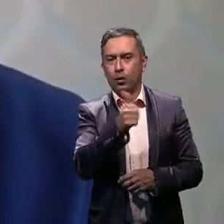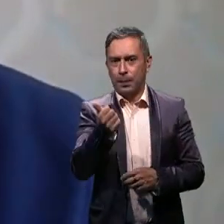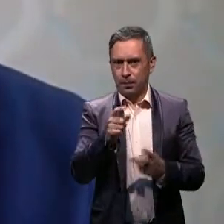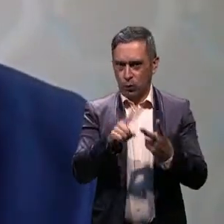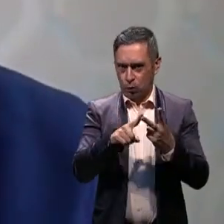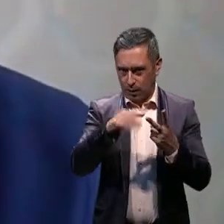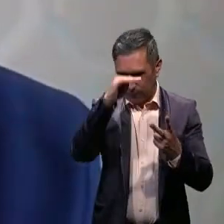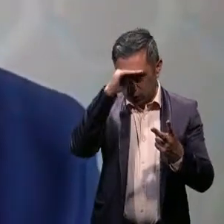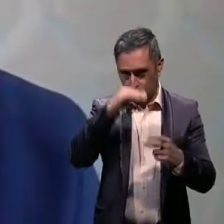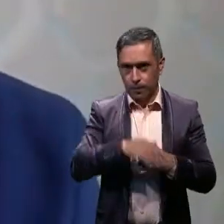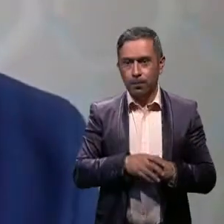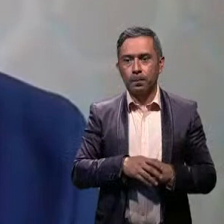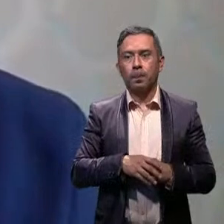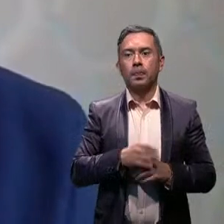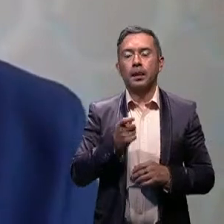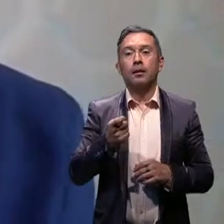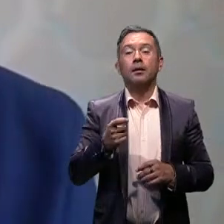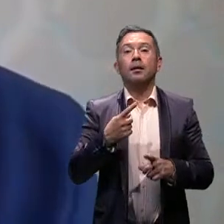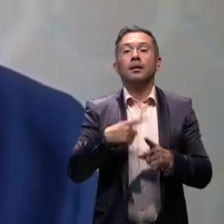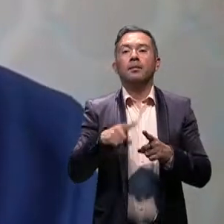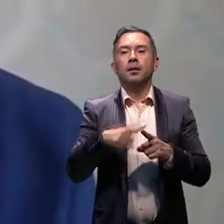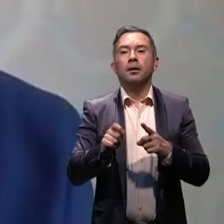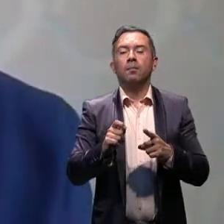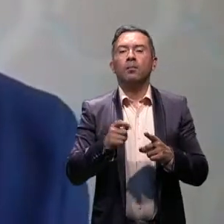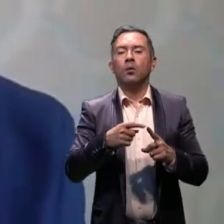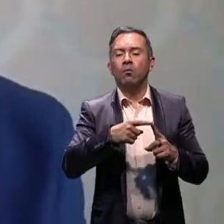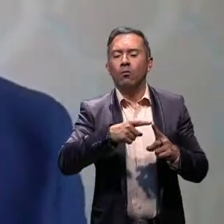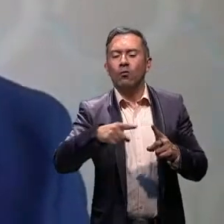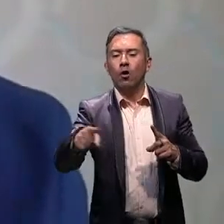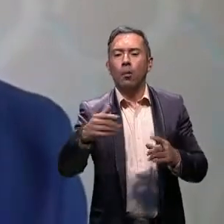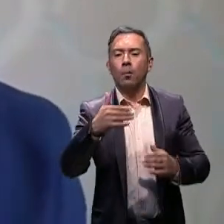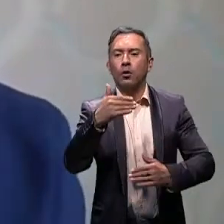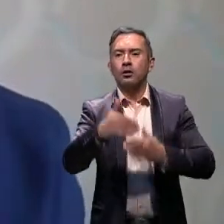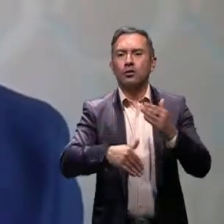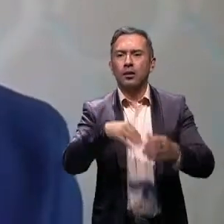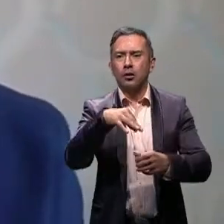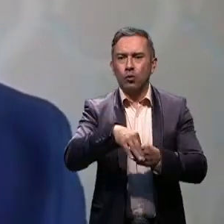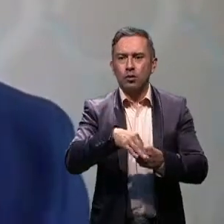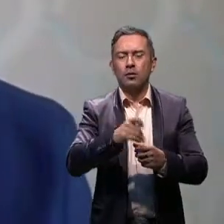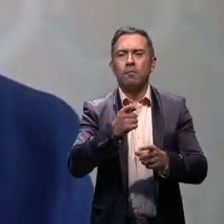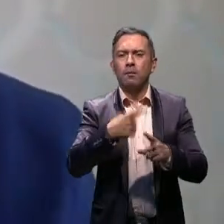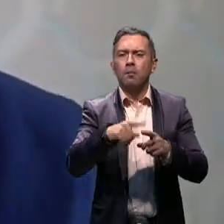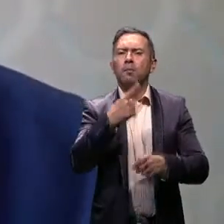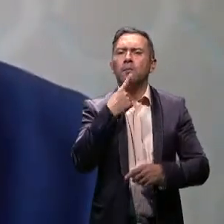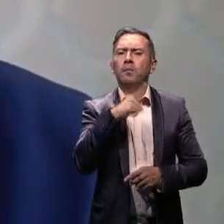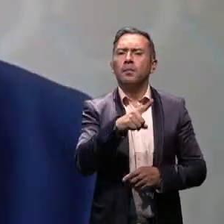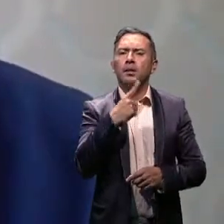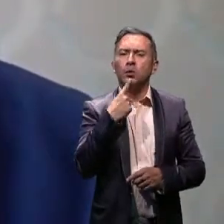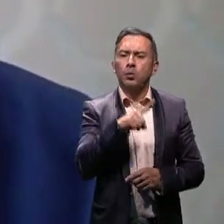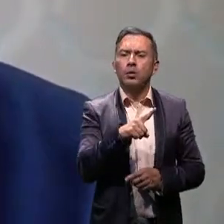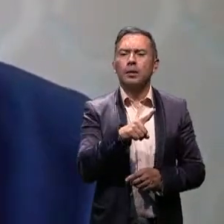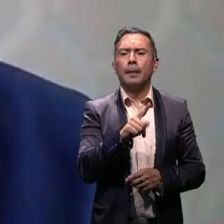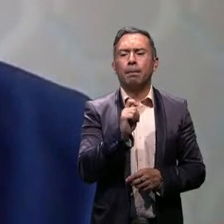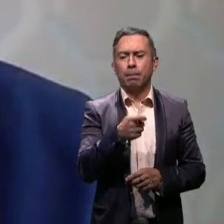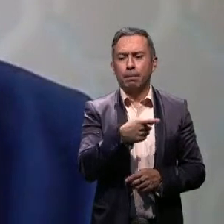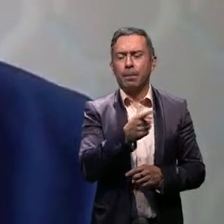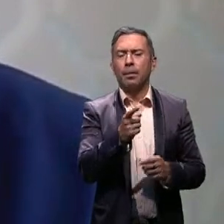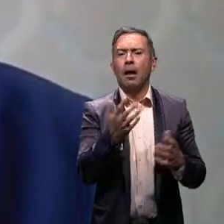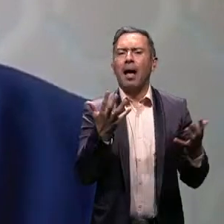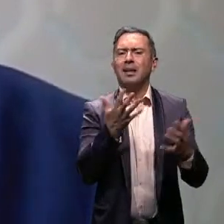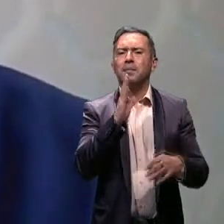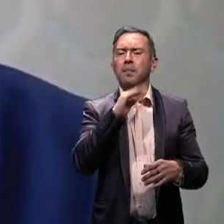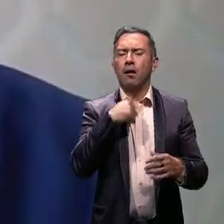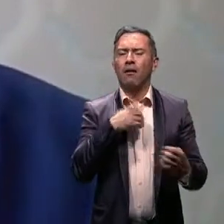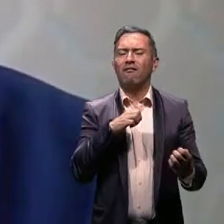this weakening of the EMBs and then the electoral processes arising from